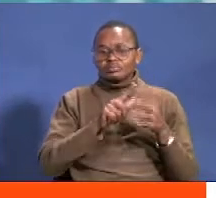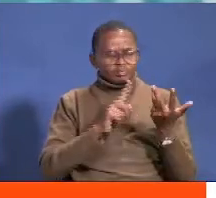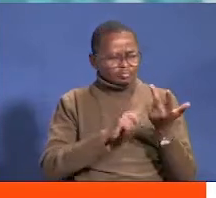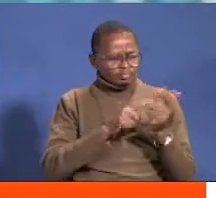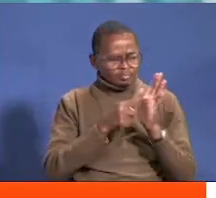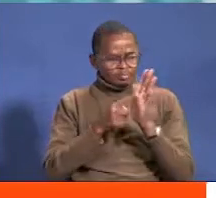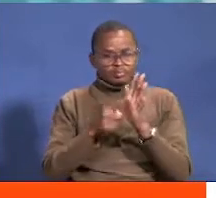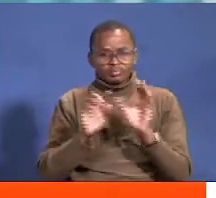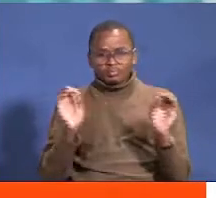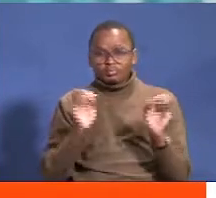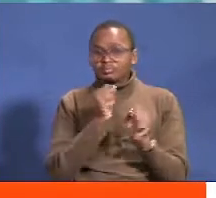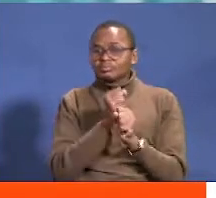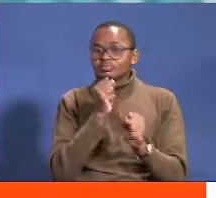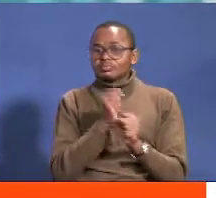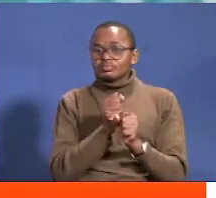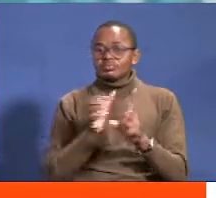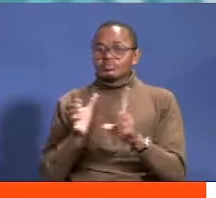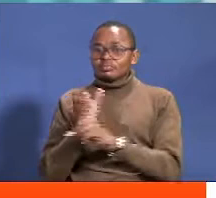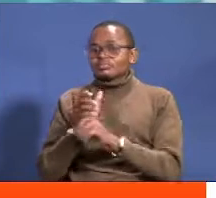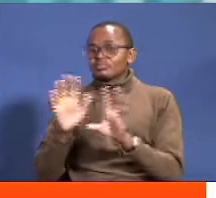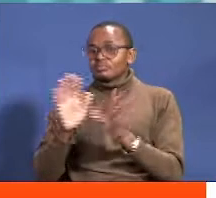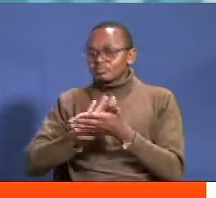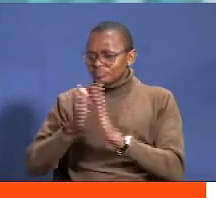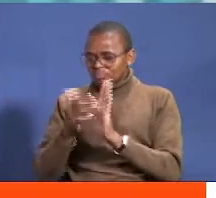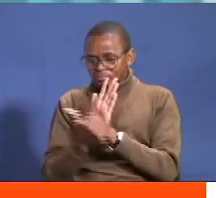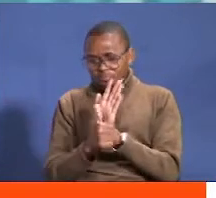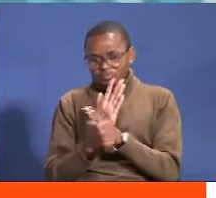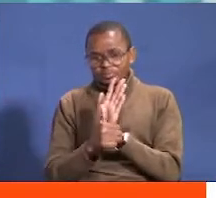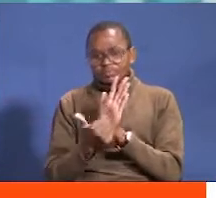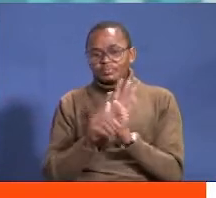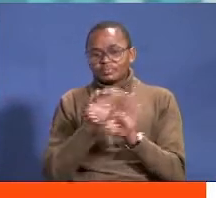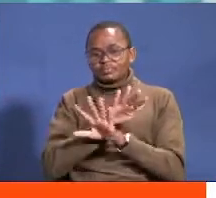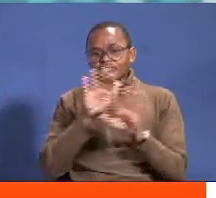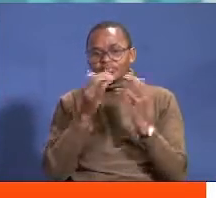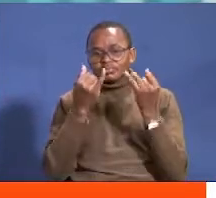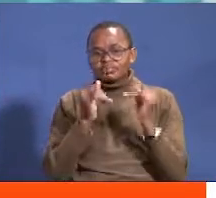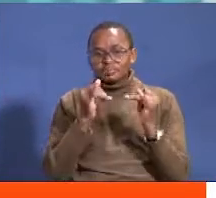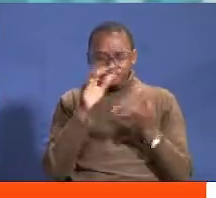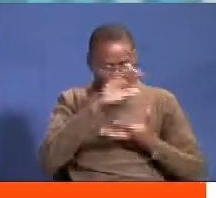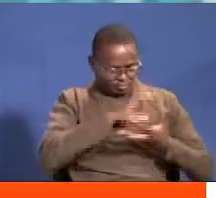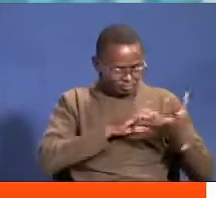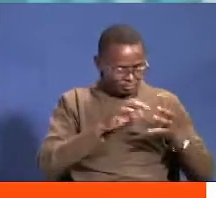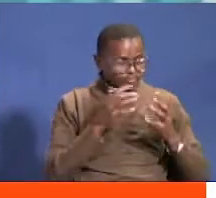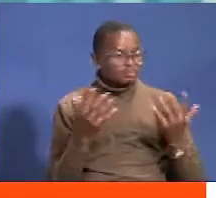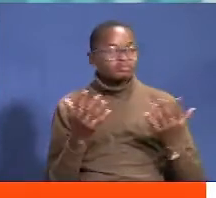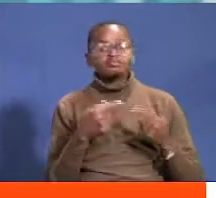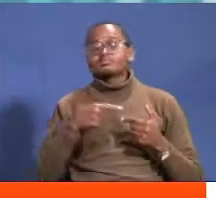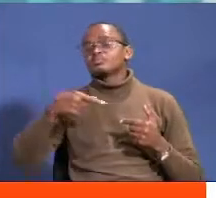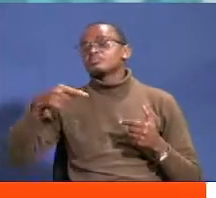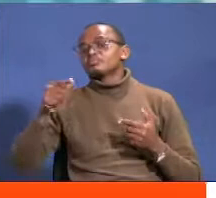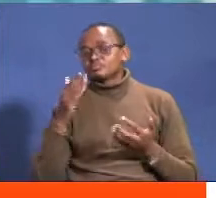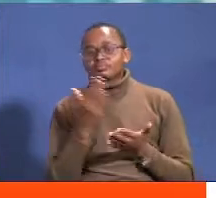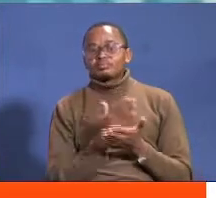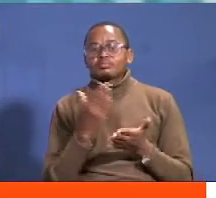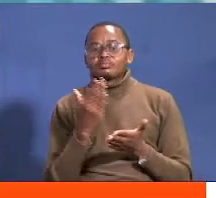shows that they have not done it. They have not actualized it. And therefore, it becomes a problem. Everything is now on a dilemma. We don't know where we're heading to, right? So really,